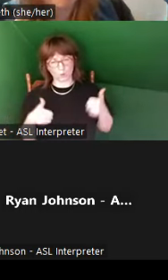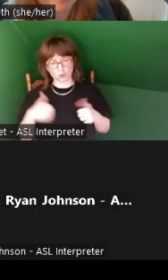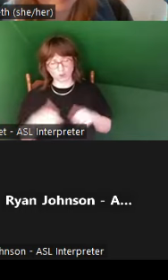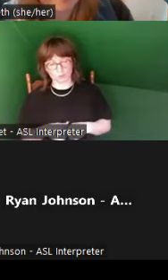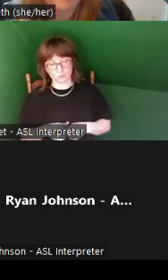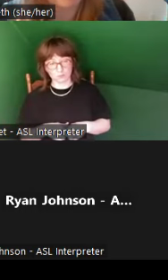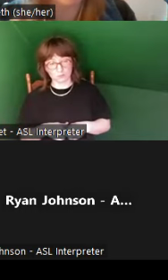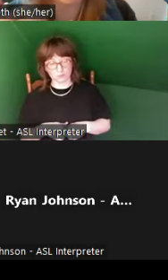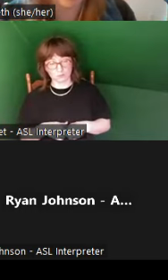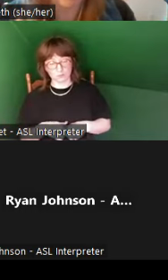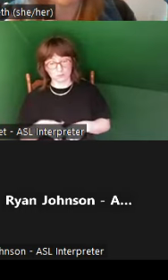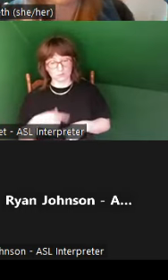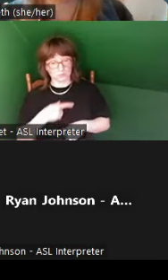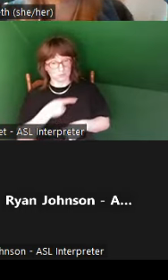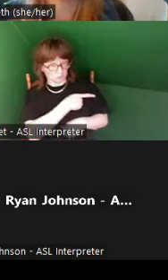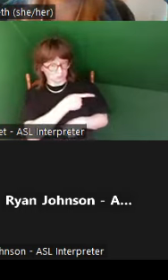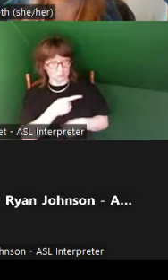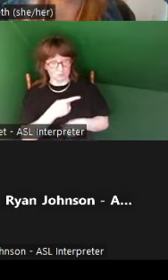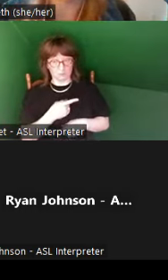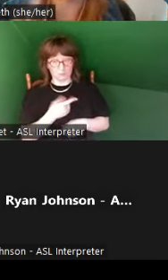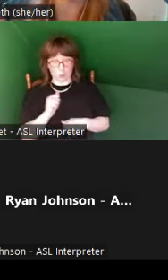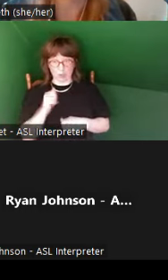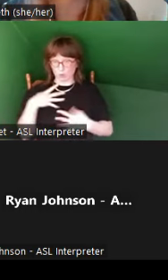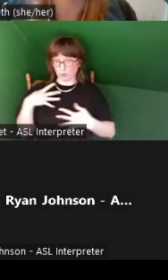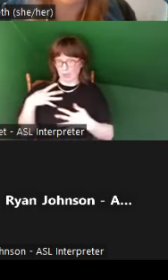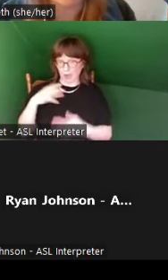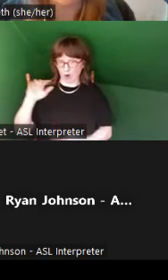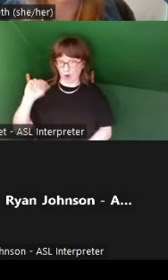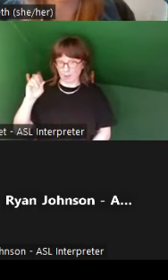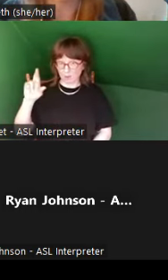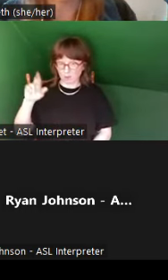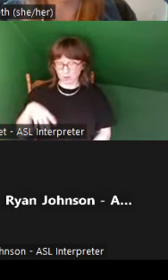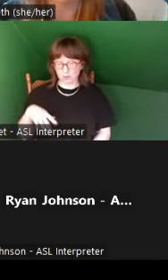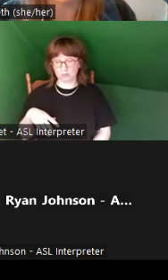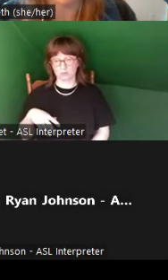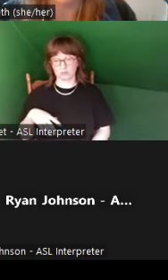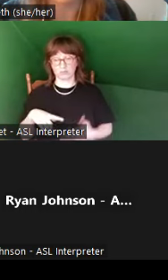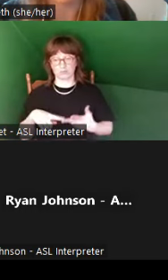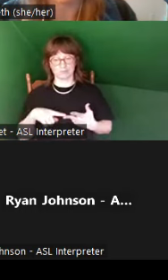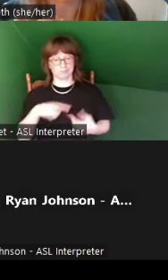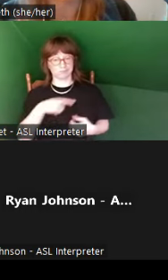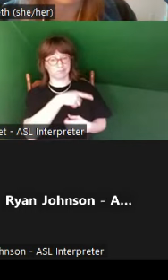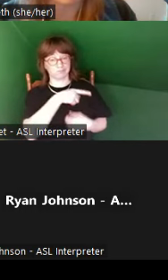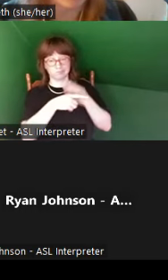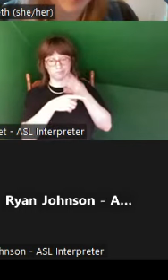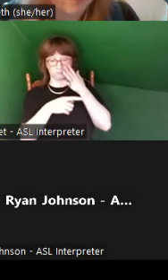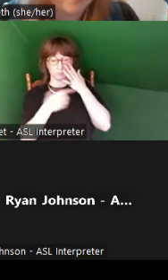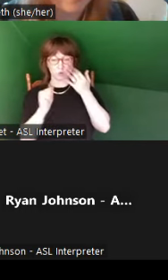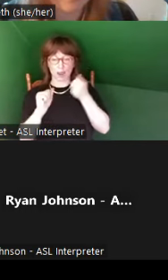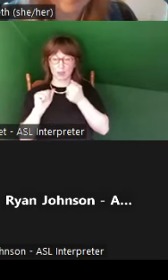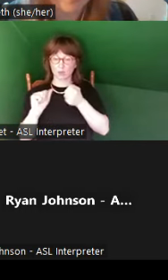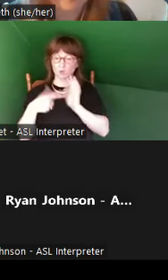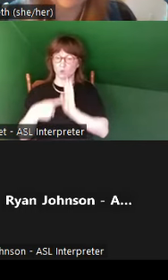intimidate their abuser or the person they hit? Were they intending to exert power and